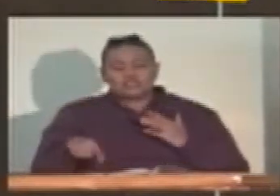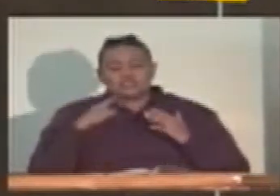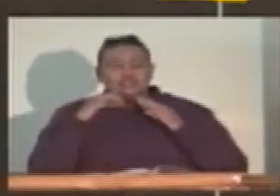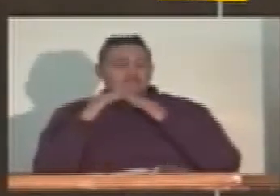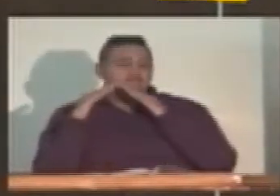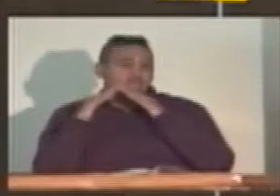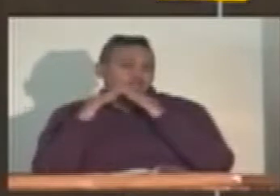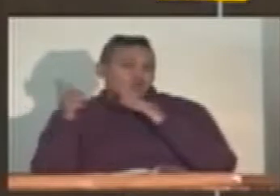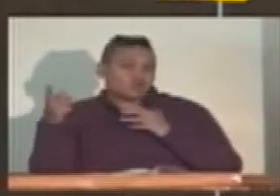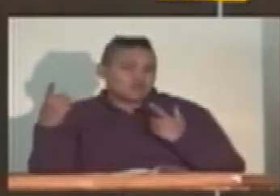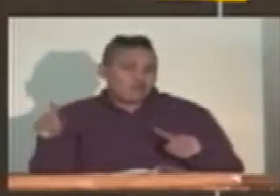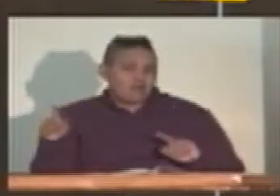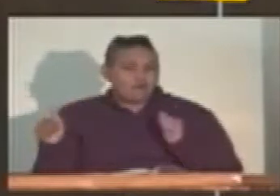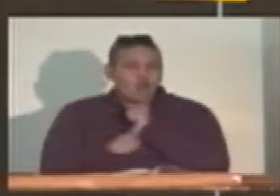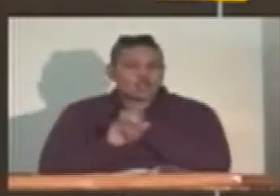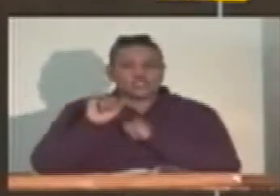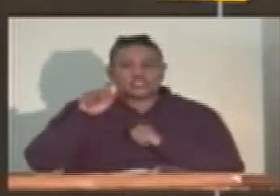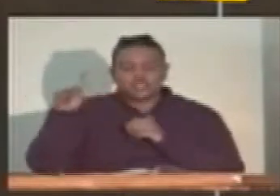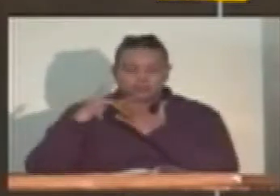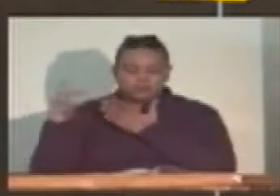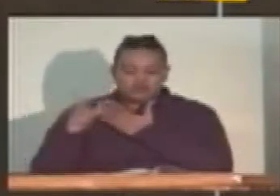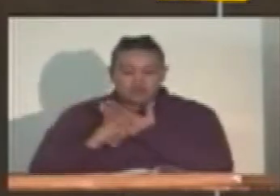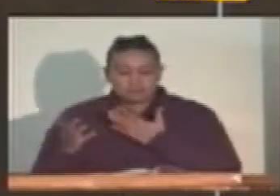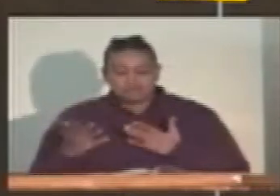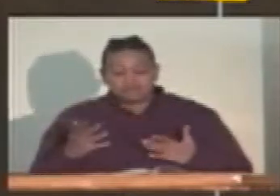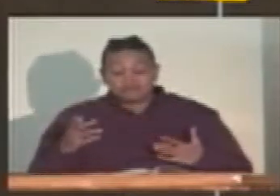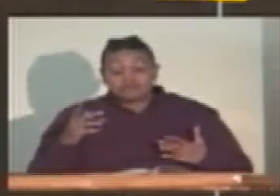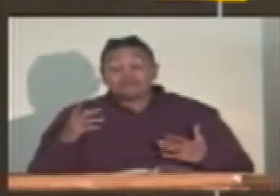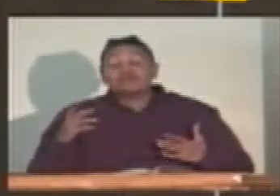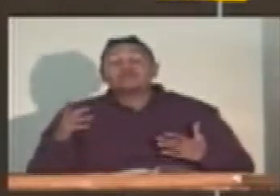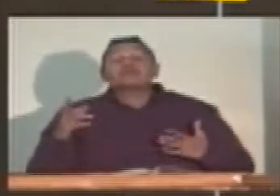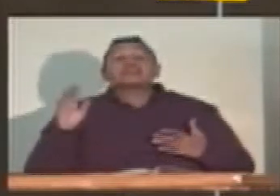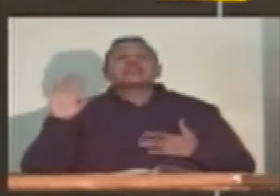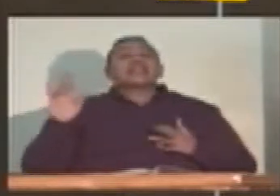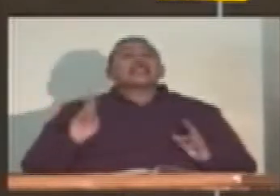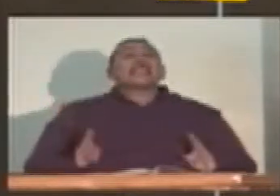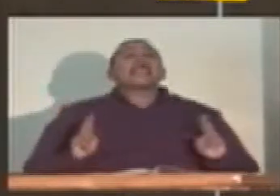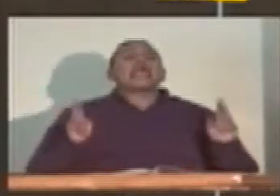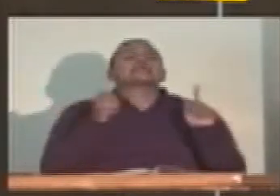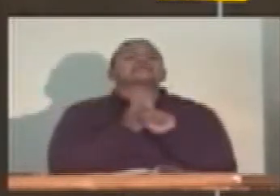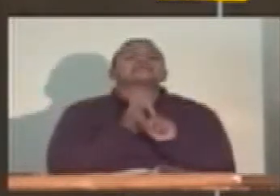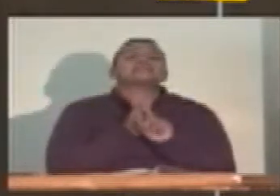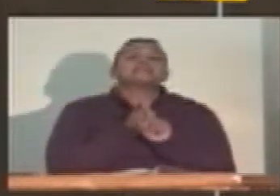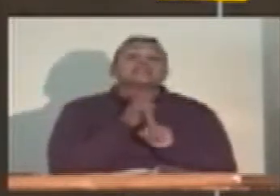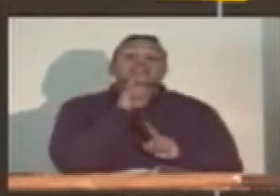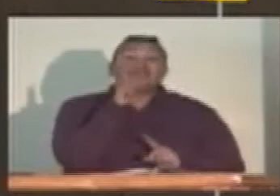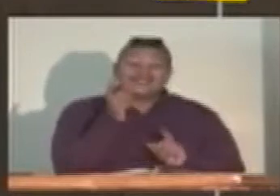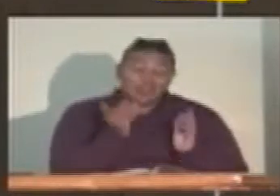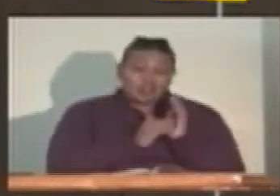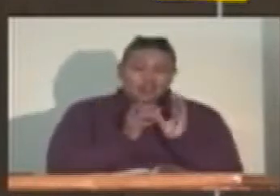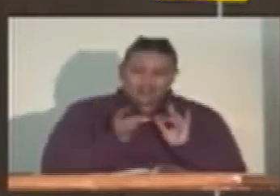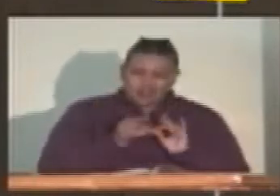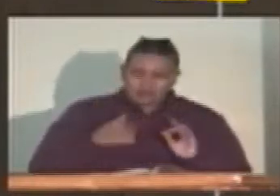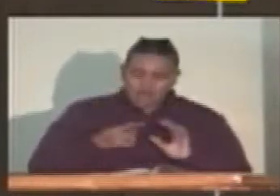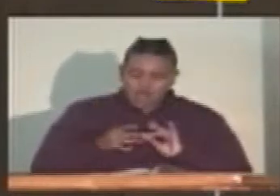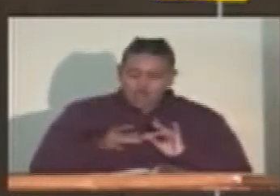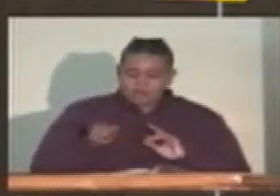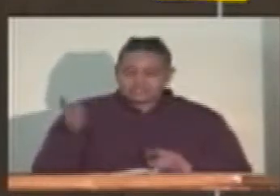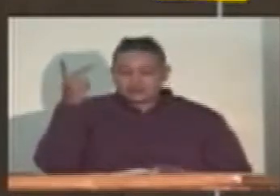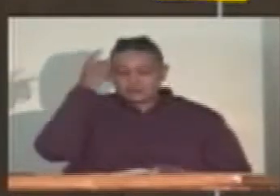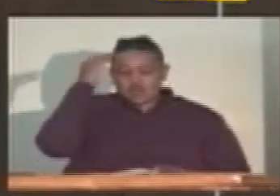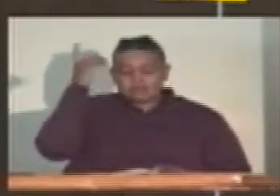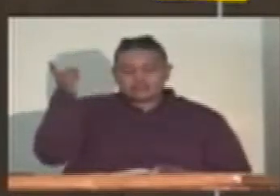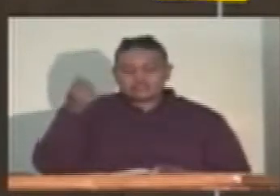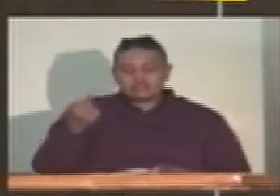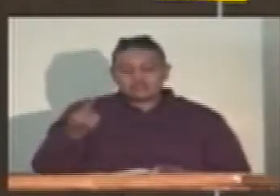houses under the Jeep program. In his haste to repudiate my comments, the Prime